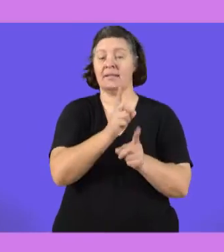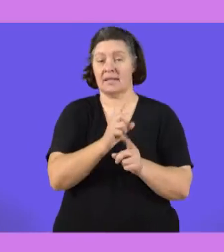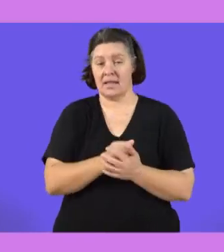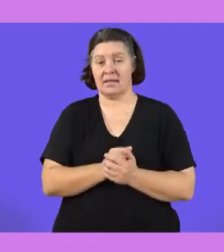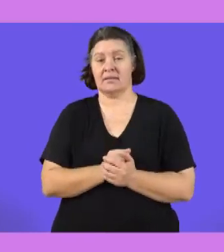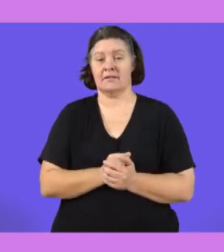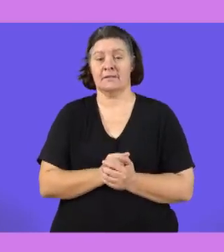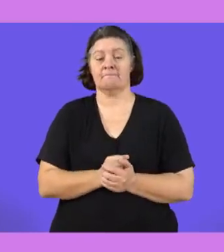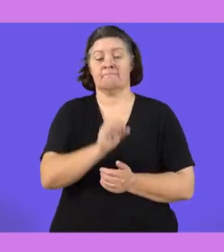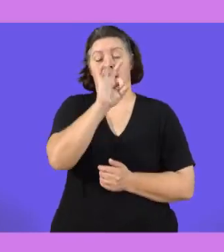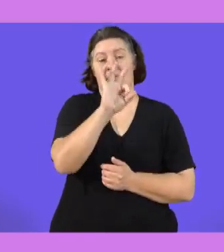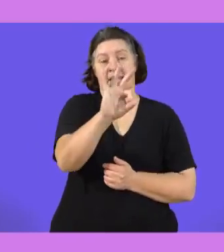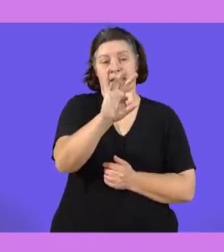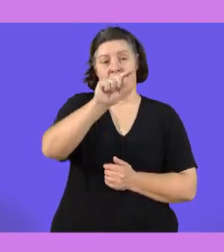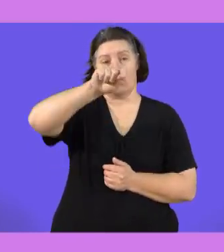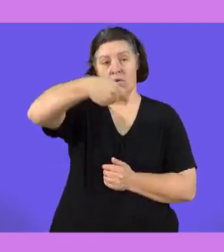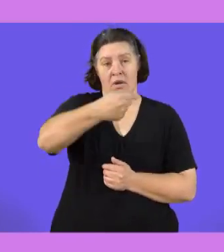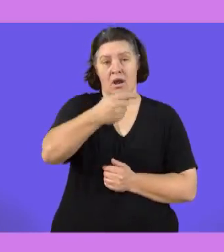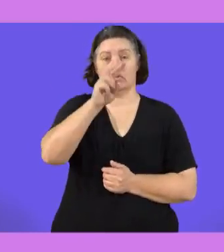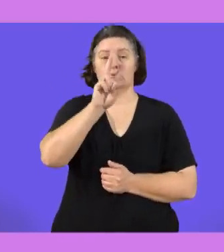answer of